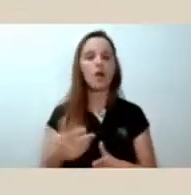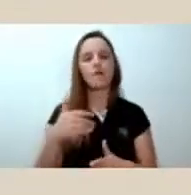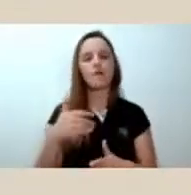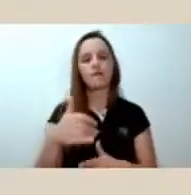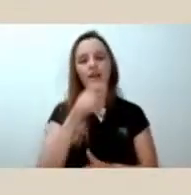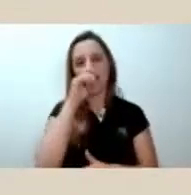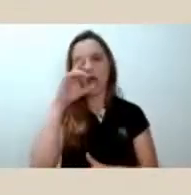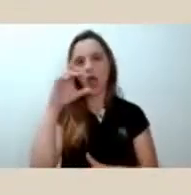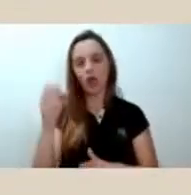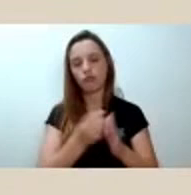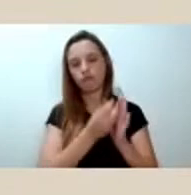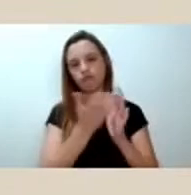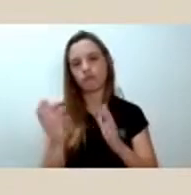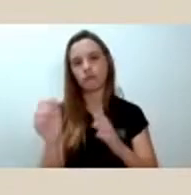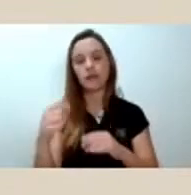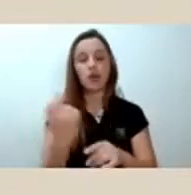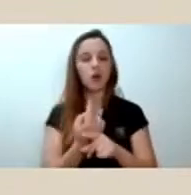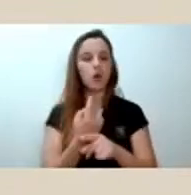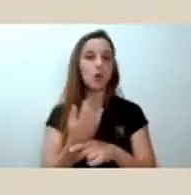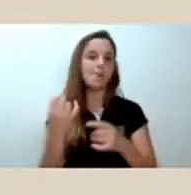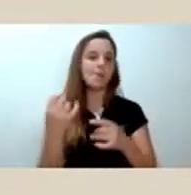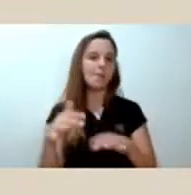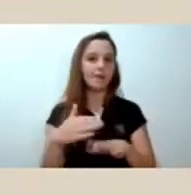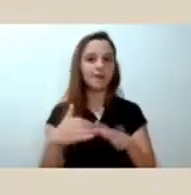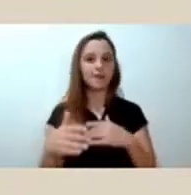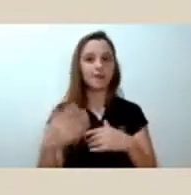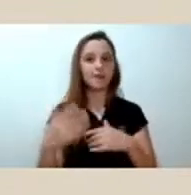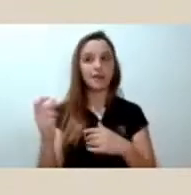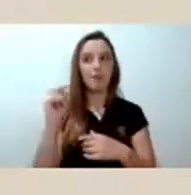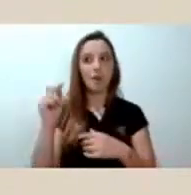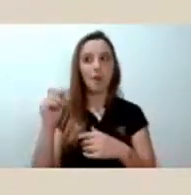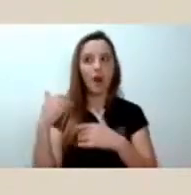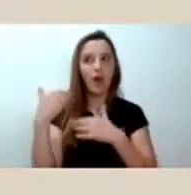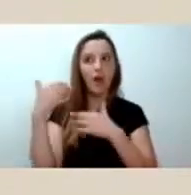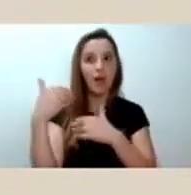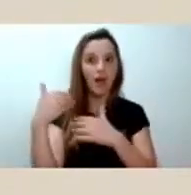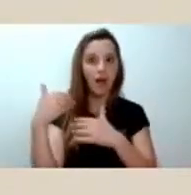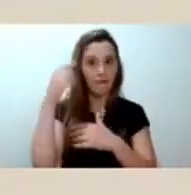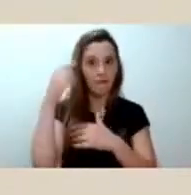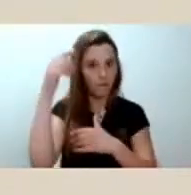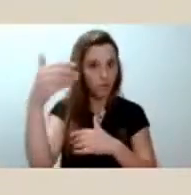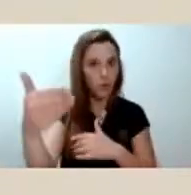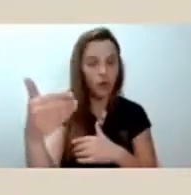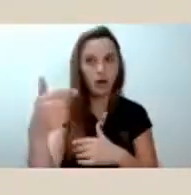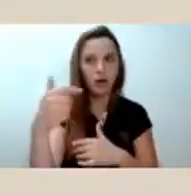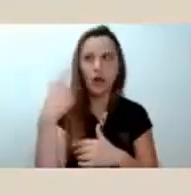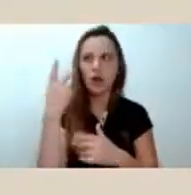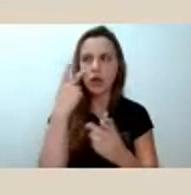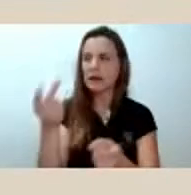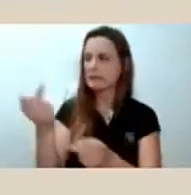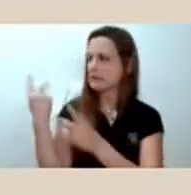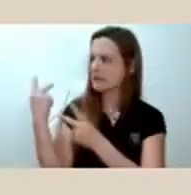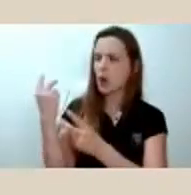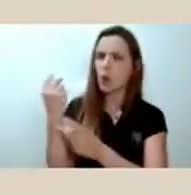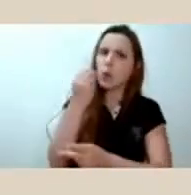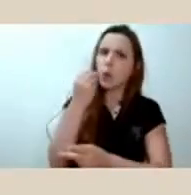the horrible things that in a few years, we're going to be looking back and saying, oh my God, how did we allow this to happen? But